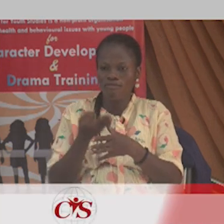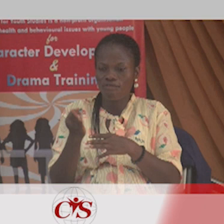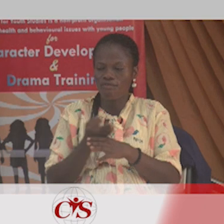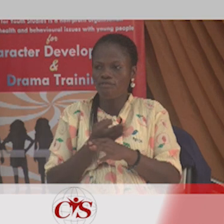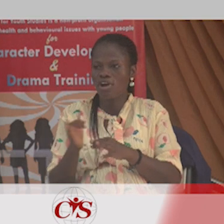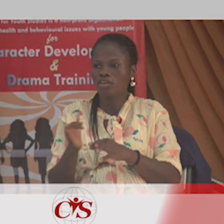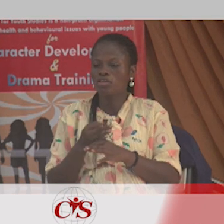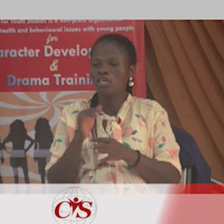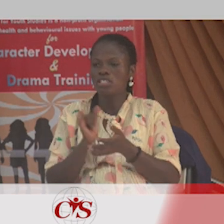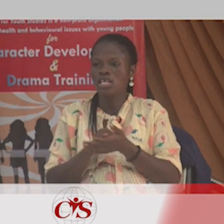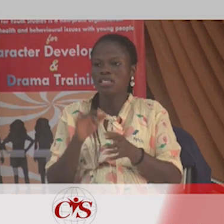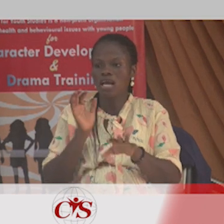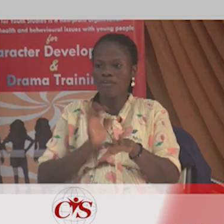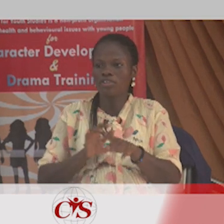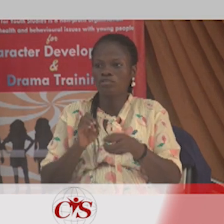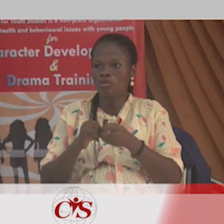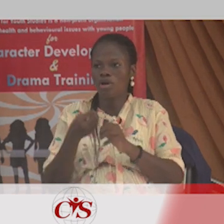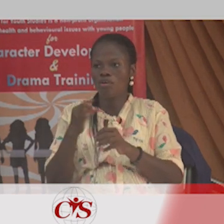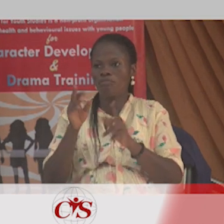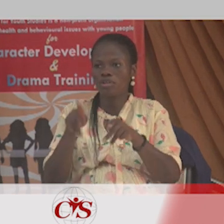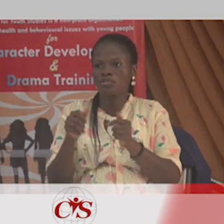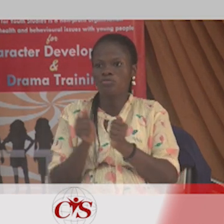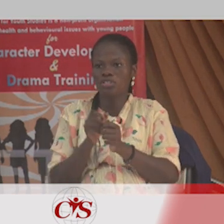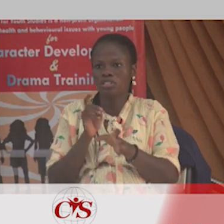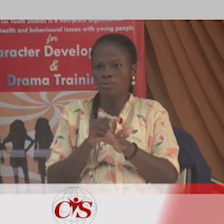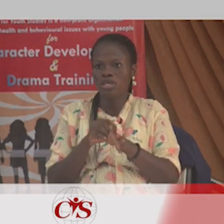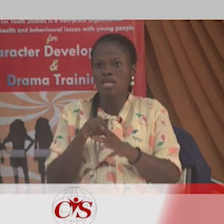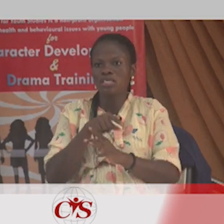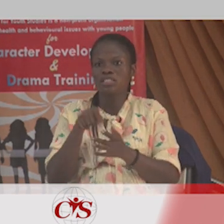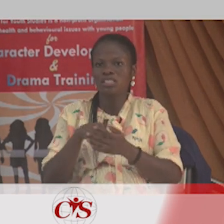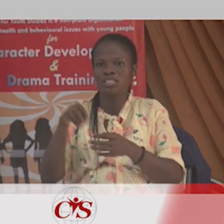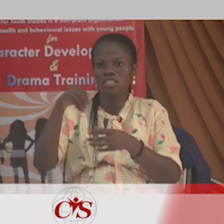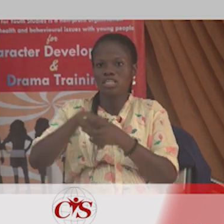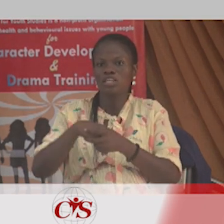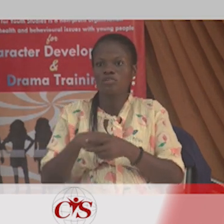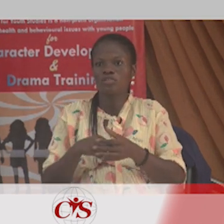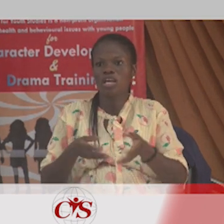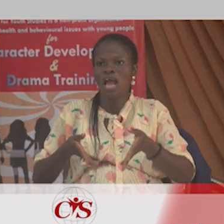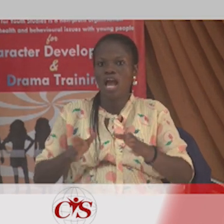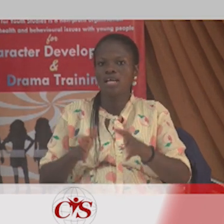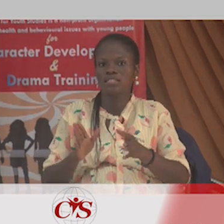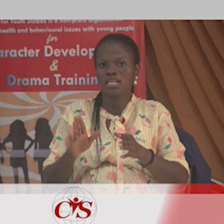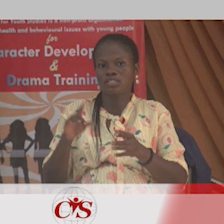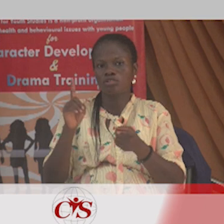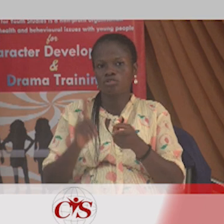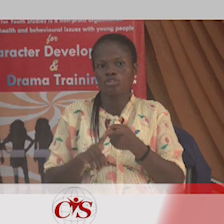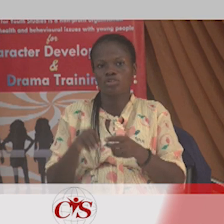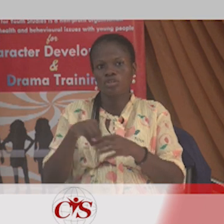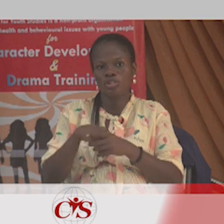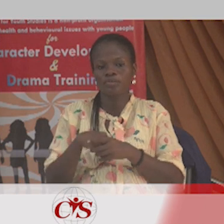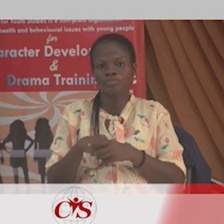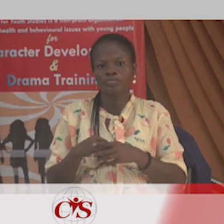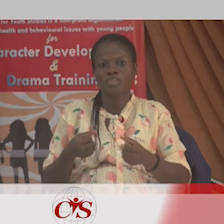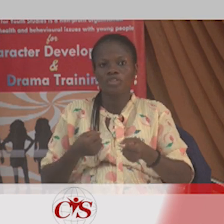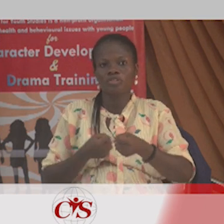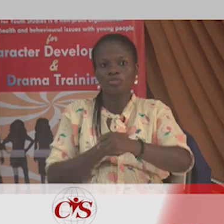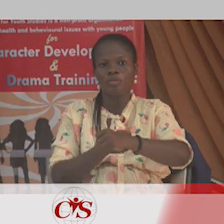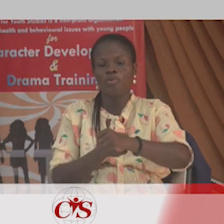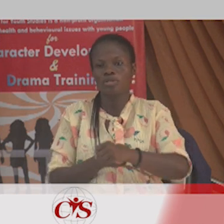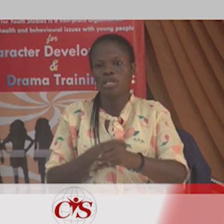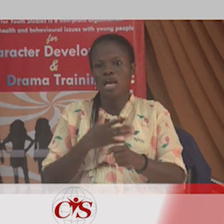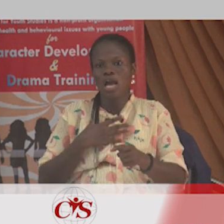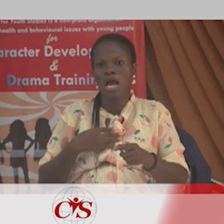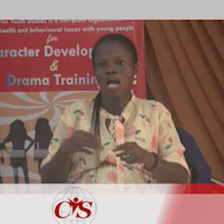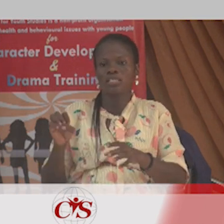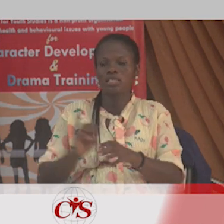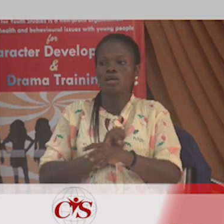with disabilities. And these include access to needed support and services. Unemployment, of course, is one of